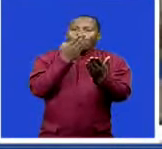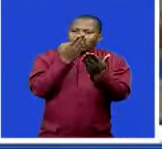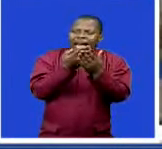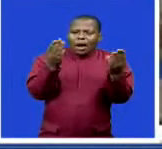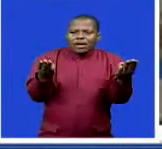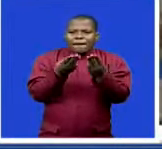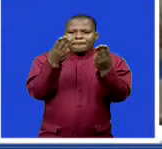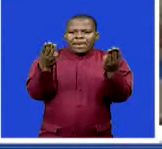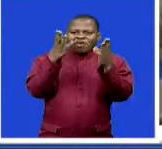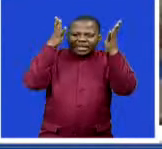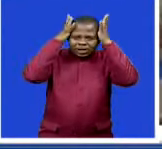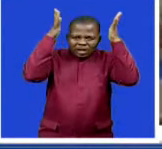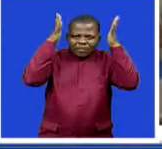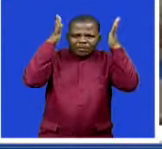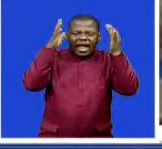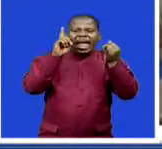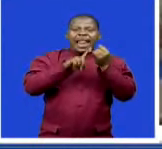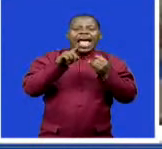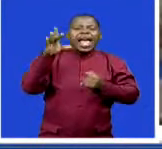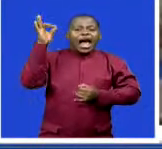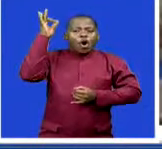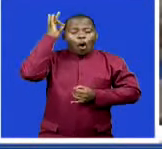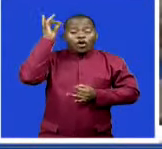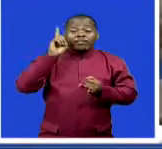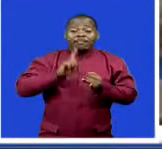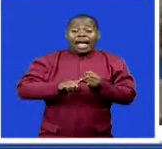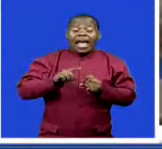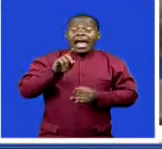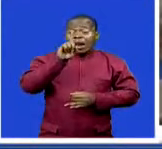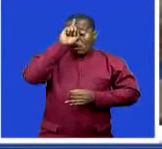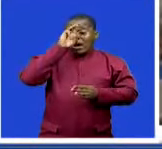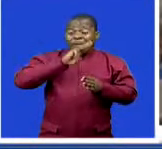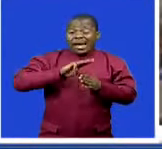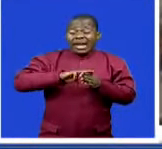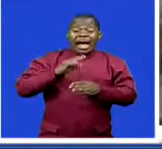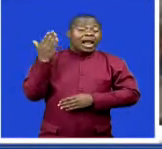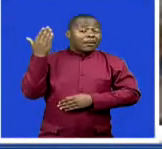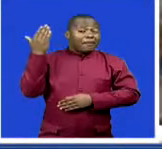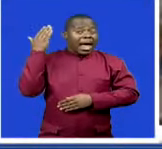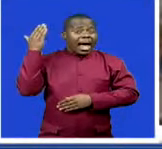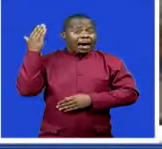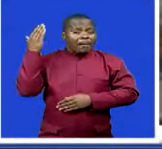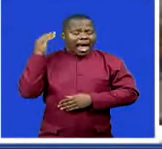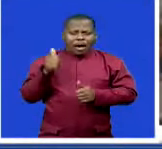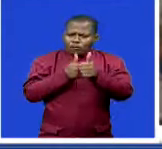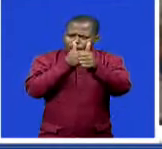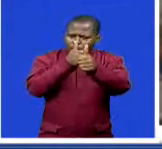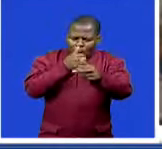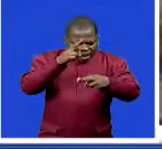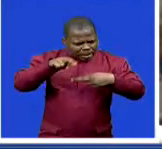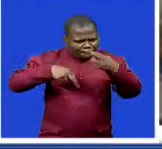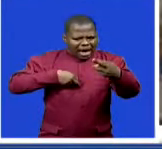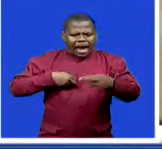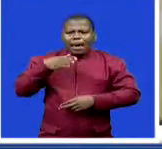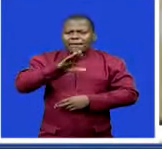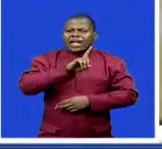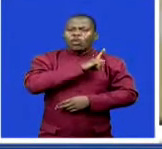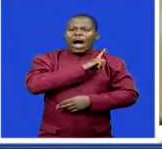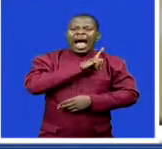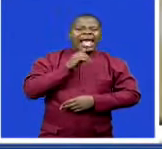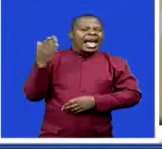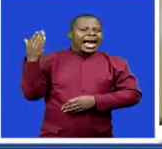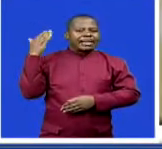kings who promoted peace and dialogue. The king refuted claims that Eswatini is not a democratic country.